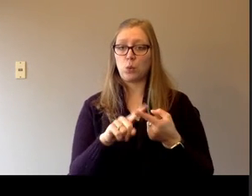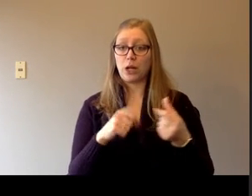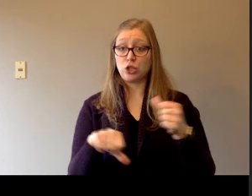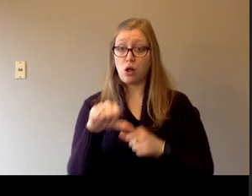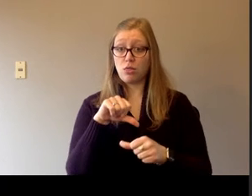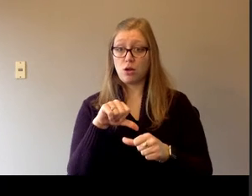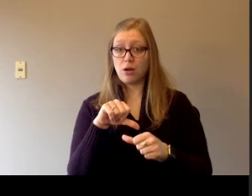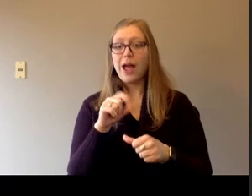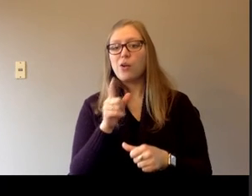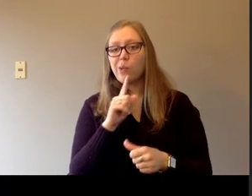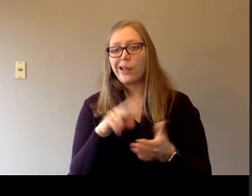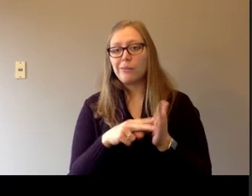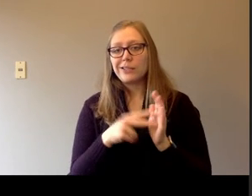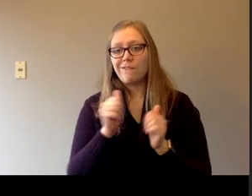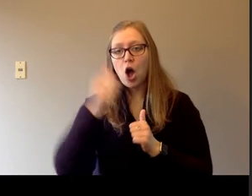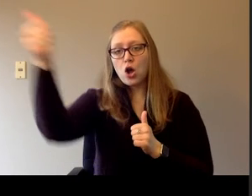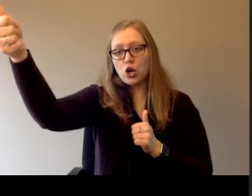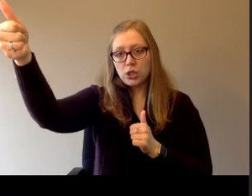means far.